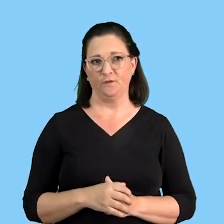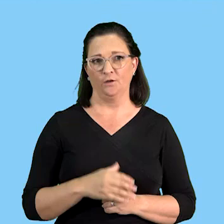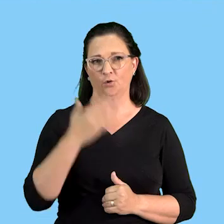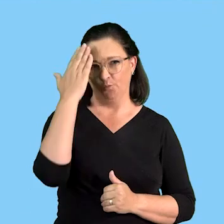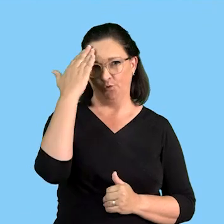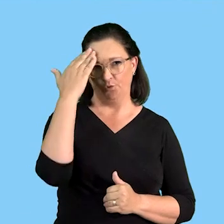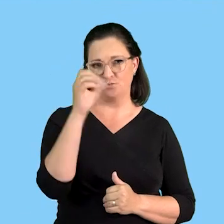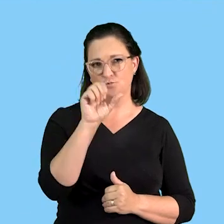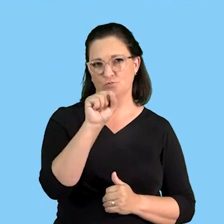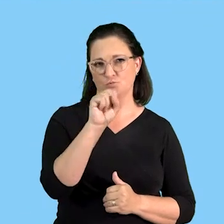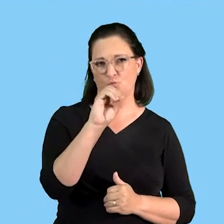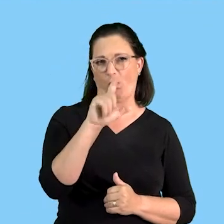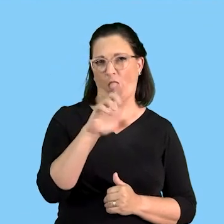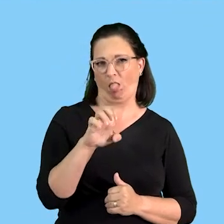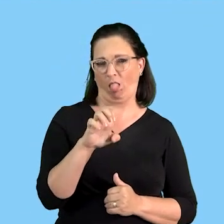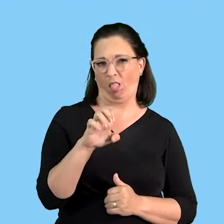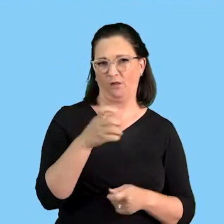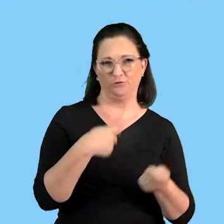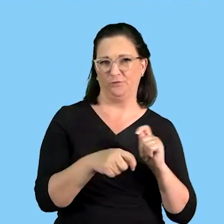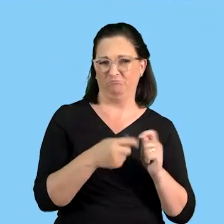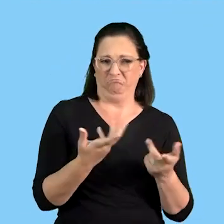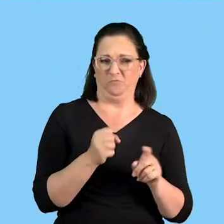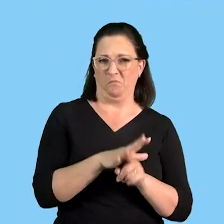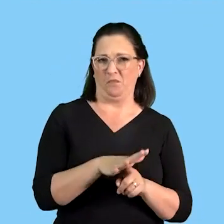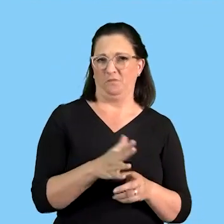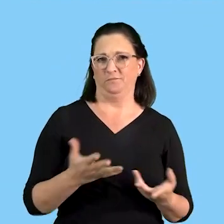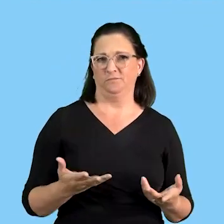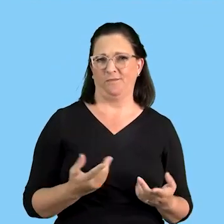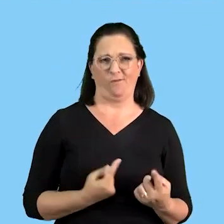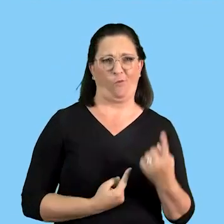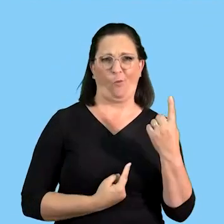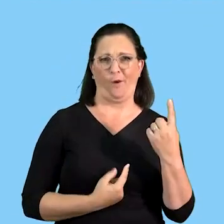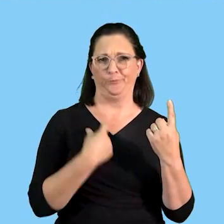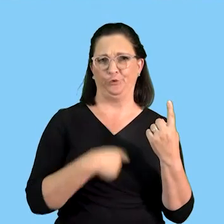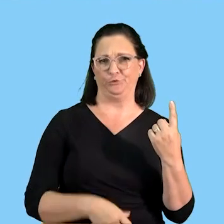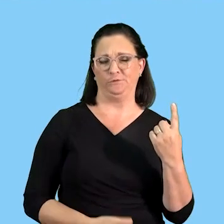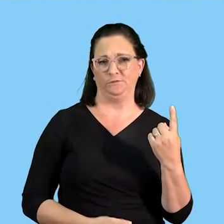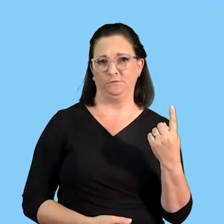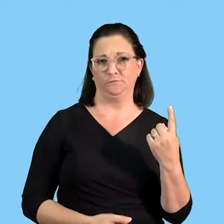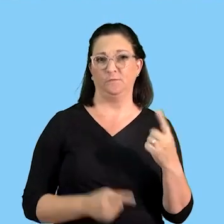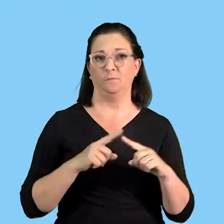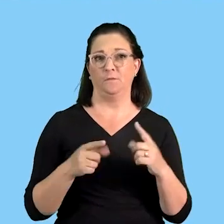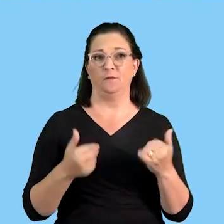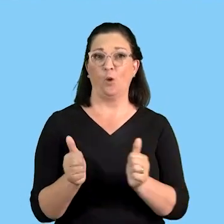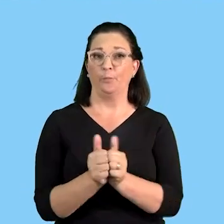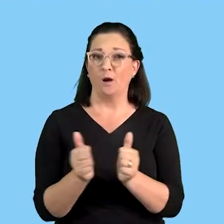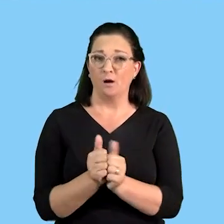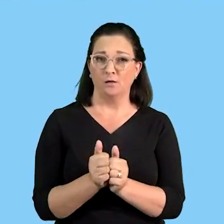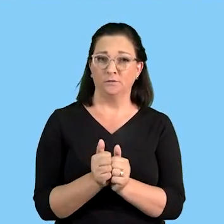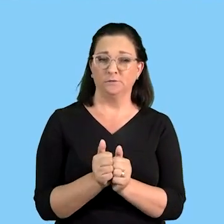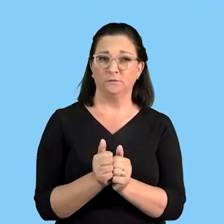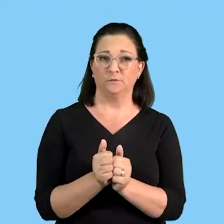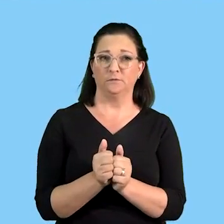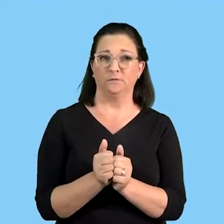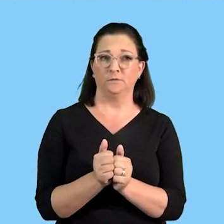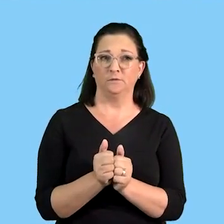trader, there's no implication as such because this is a business owned by one person. But with partnership, we know that in